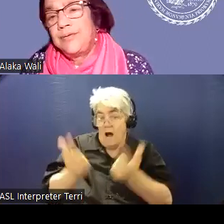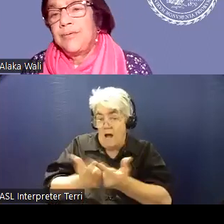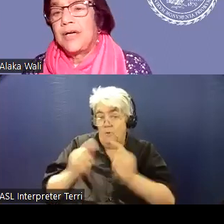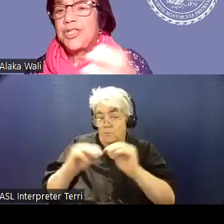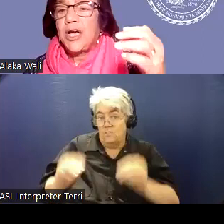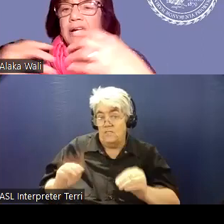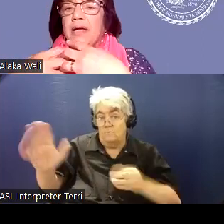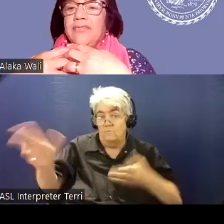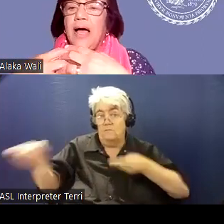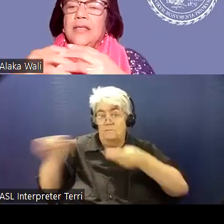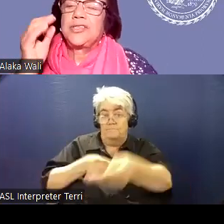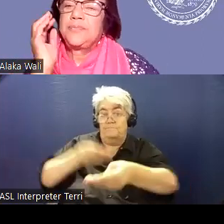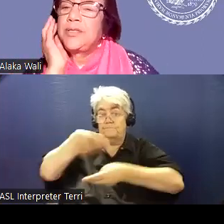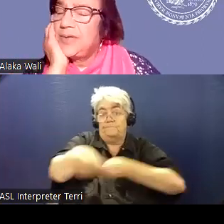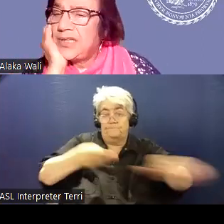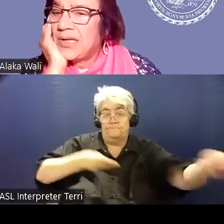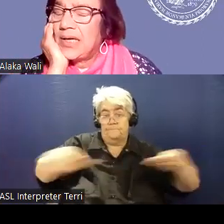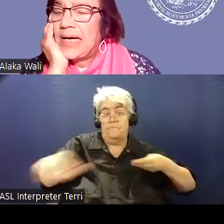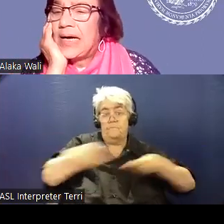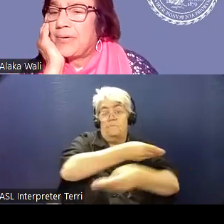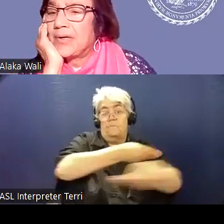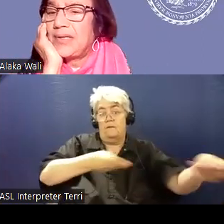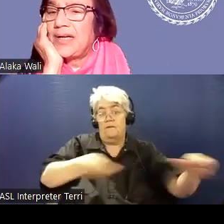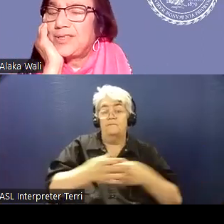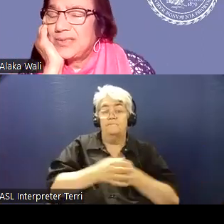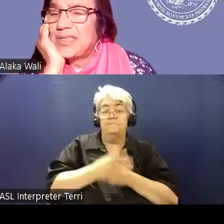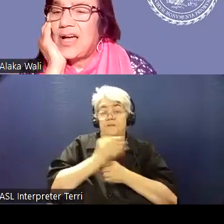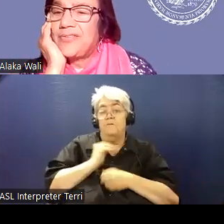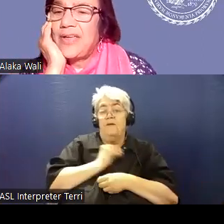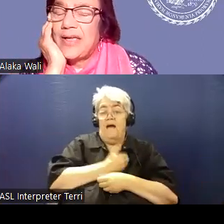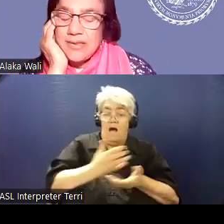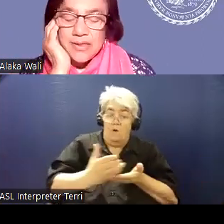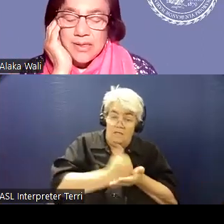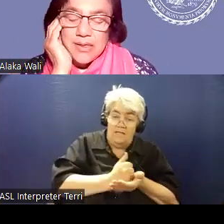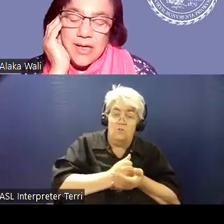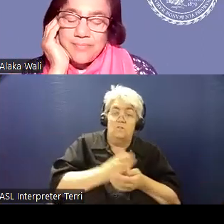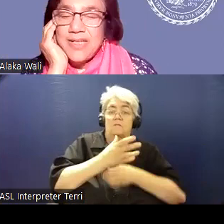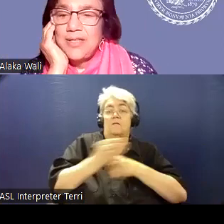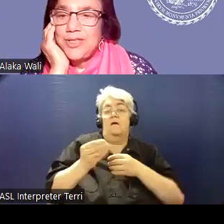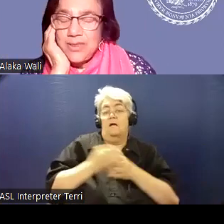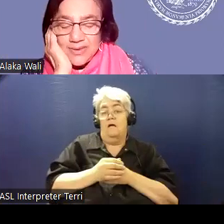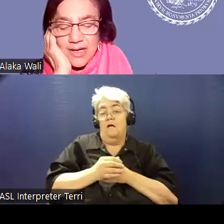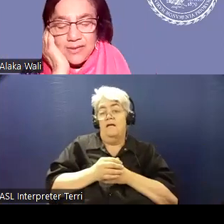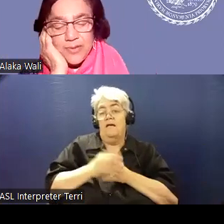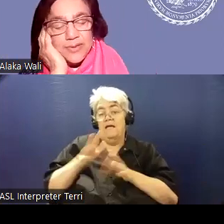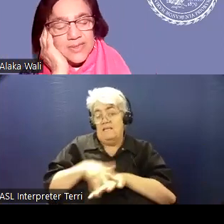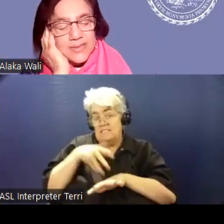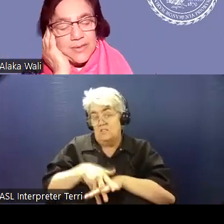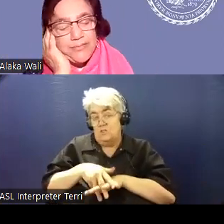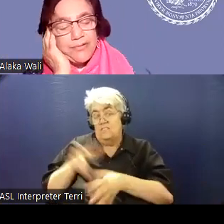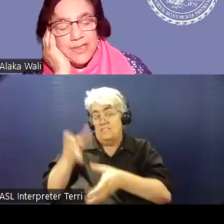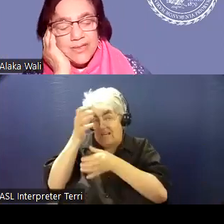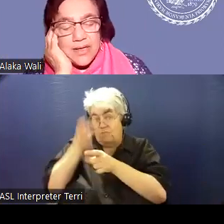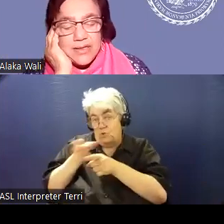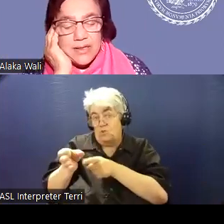to do a sharing of knowledge between our collection staff and Indigenous experts. So